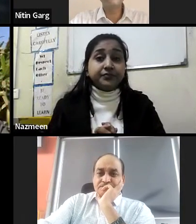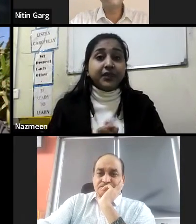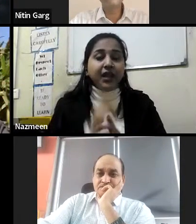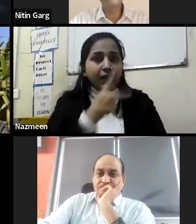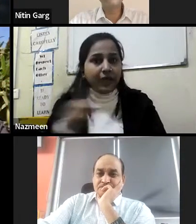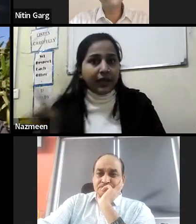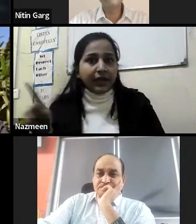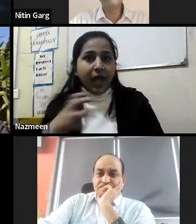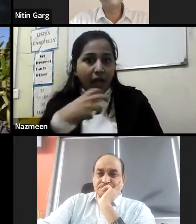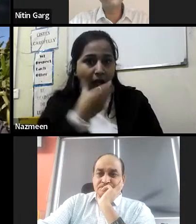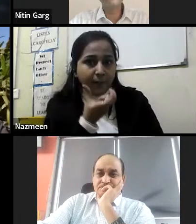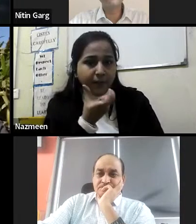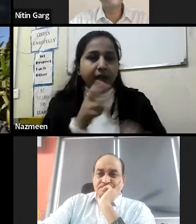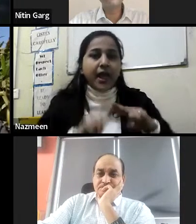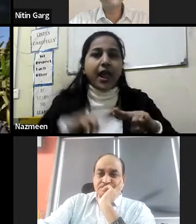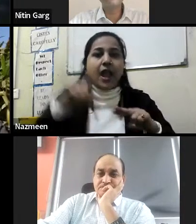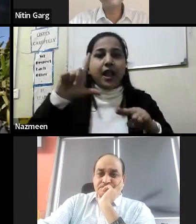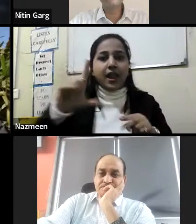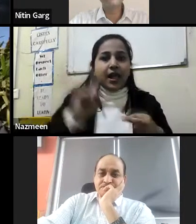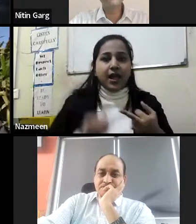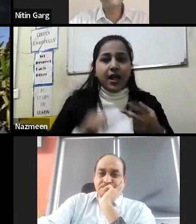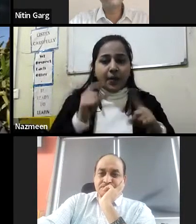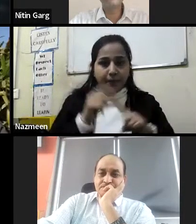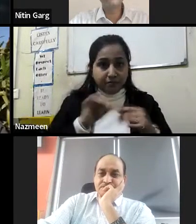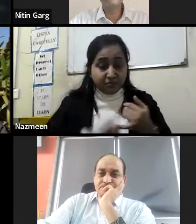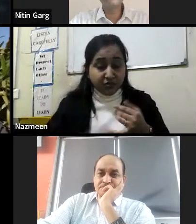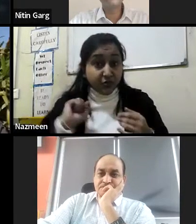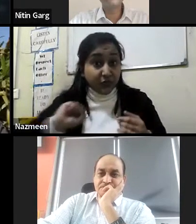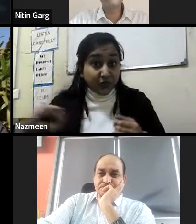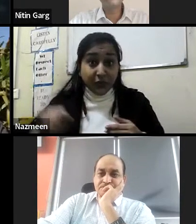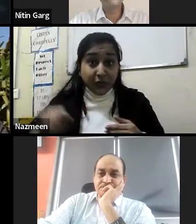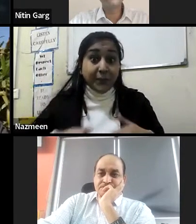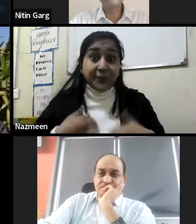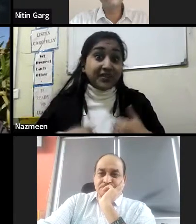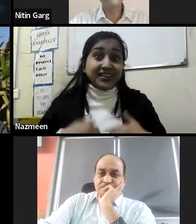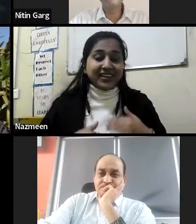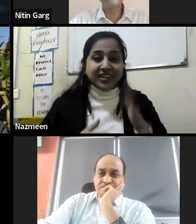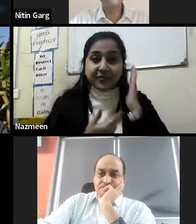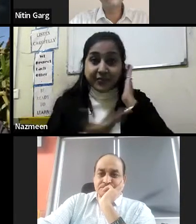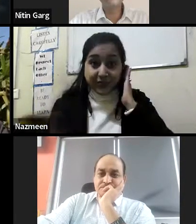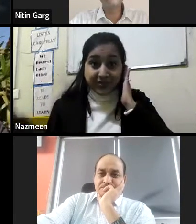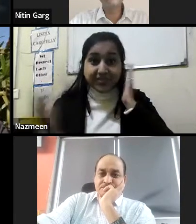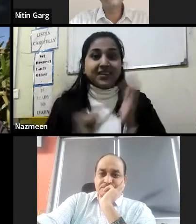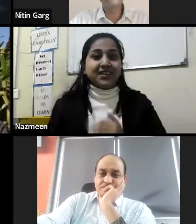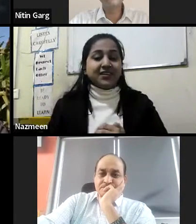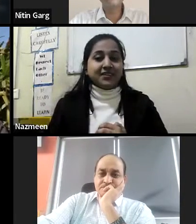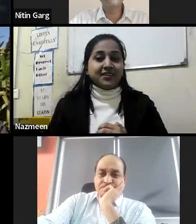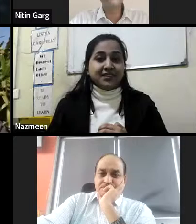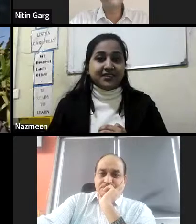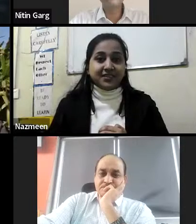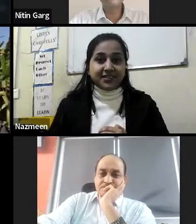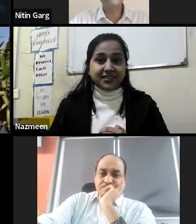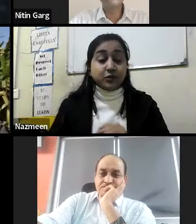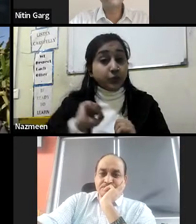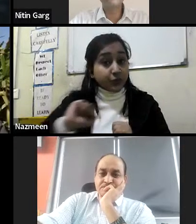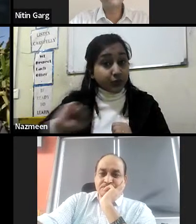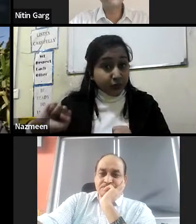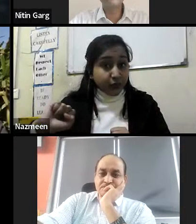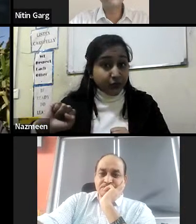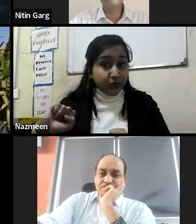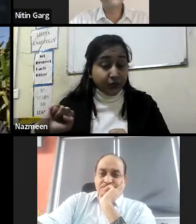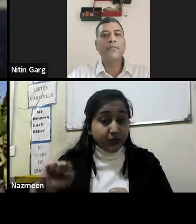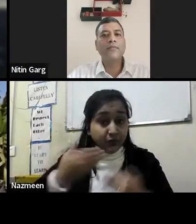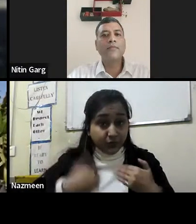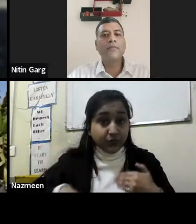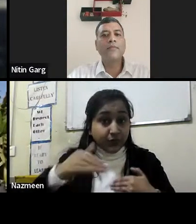Apple. He has a keen passion for music and plays the saxophone. You need to keep track of his concert.